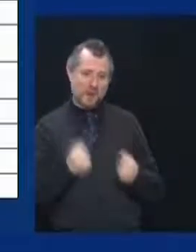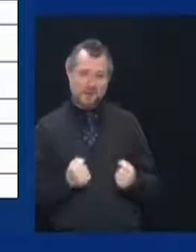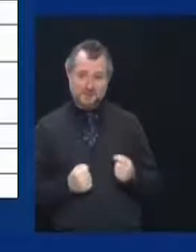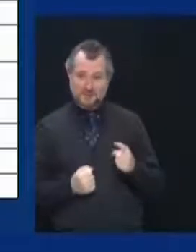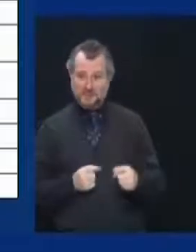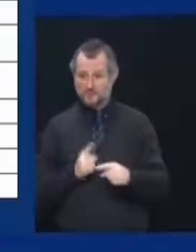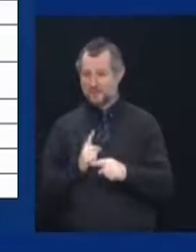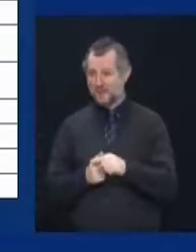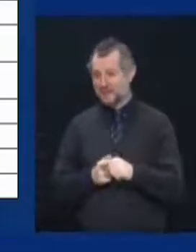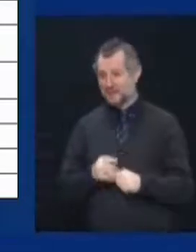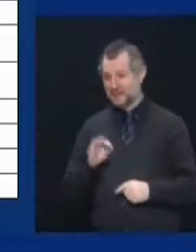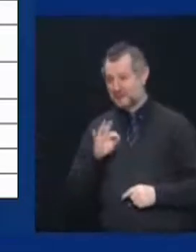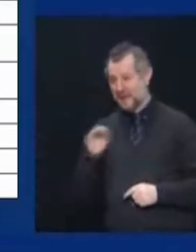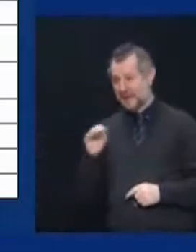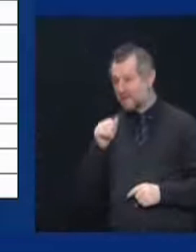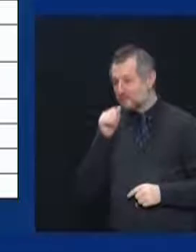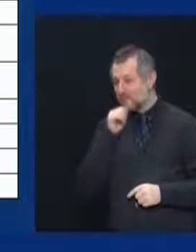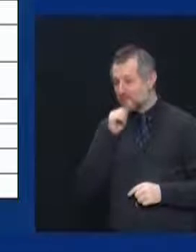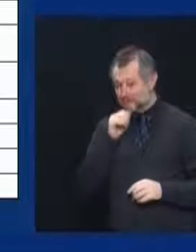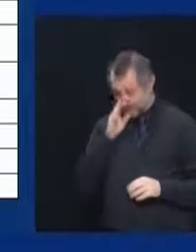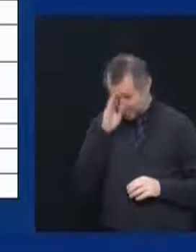90 private hospitals.